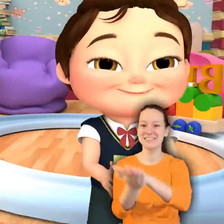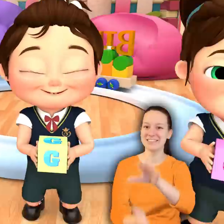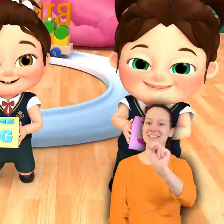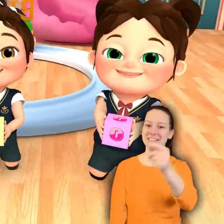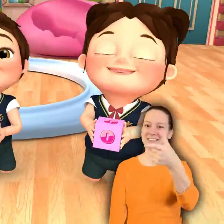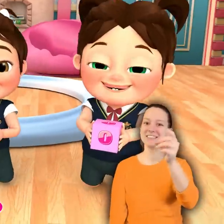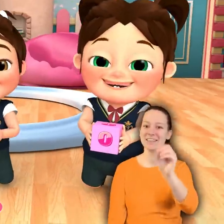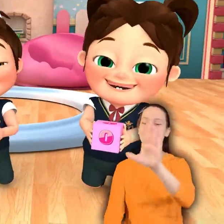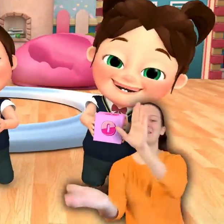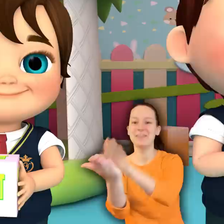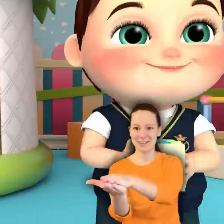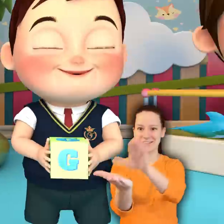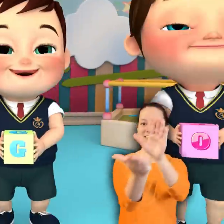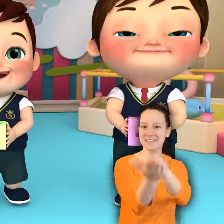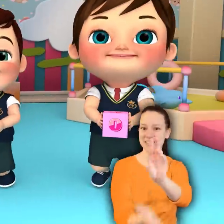NGO